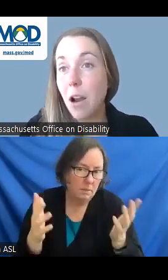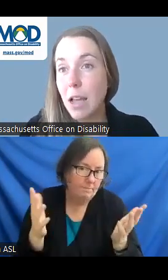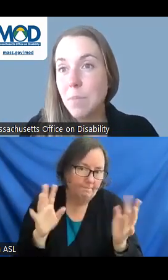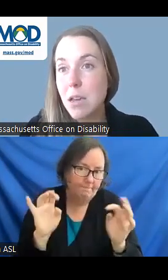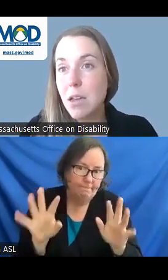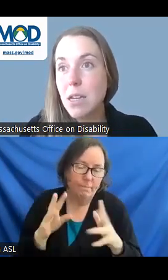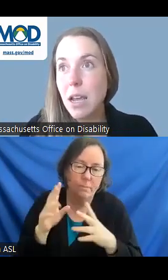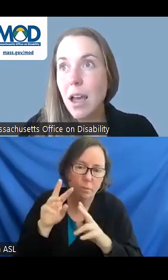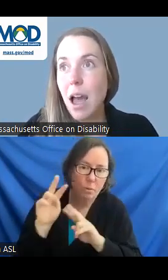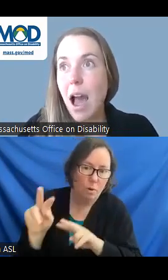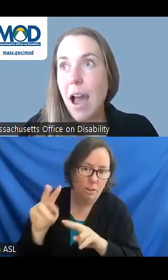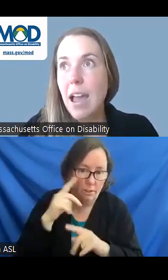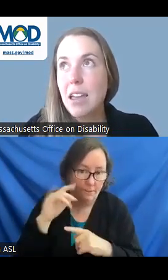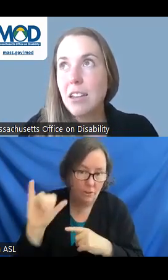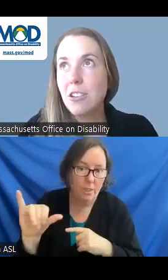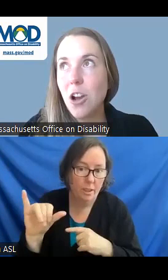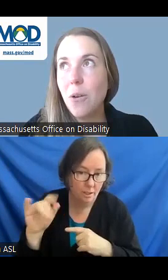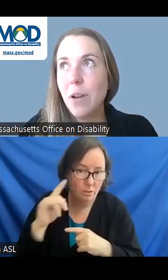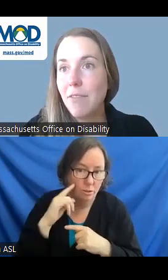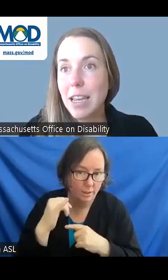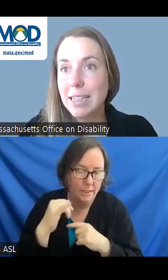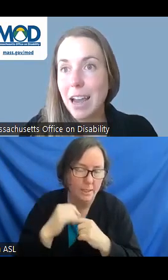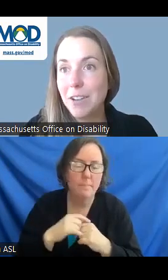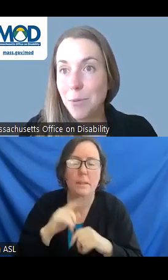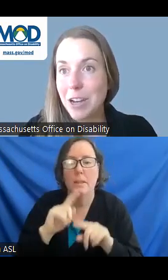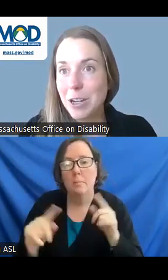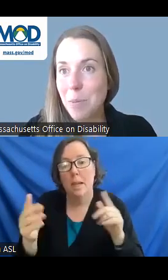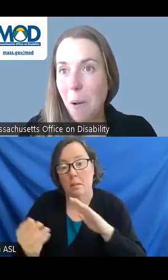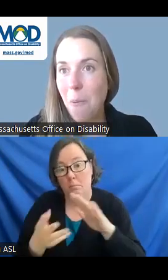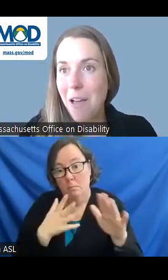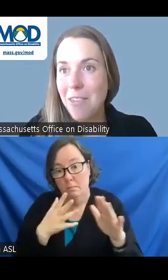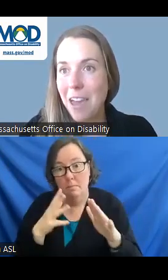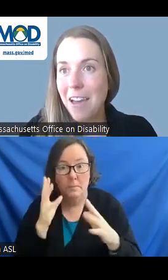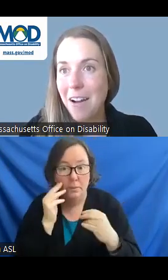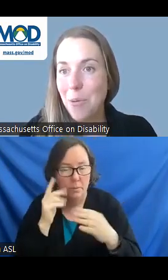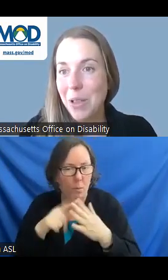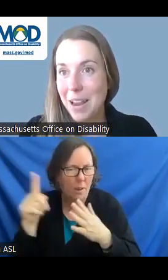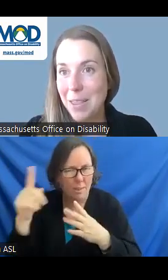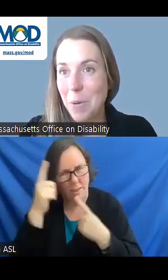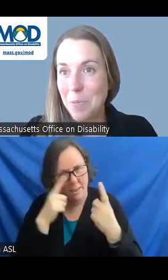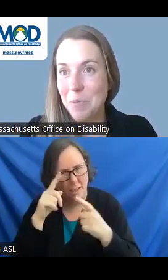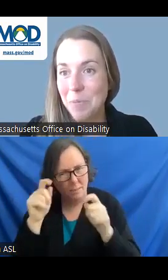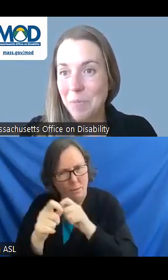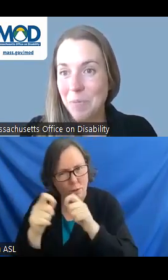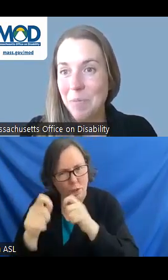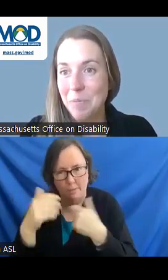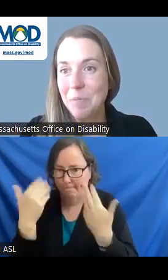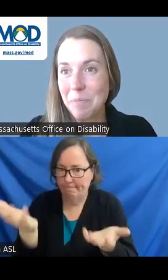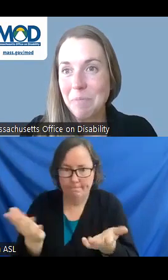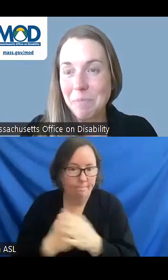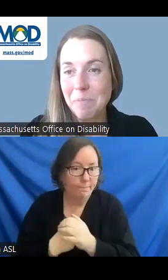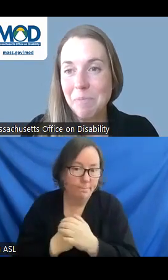keeping our eyes peeled. I don't have any inside information about what they are planning though.